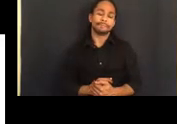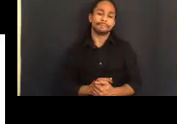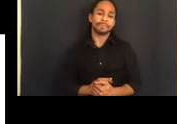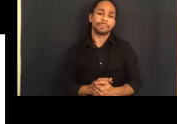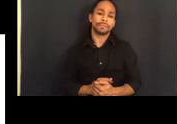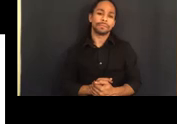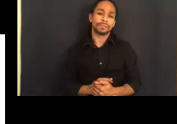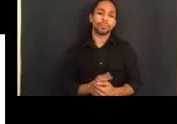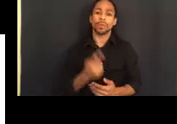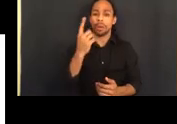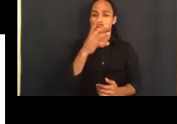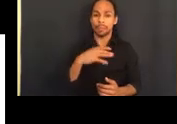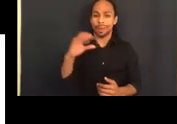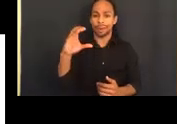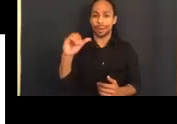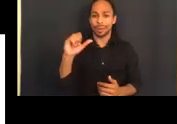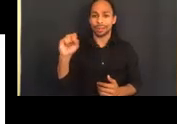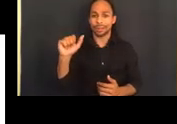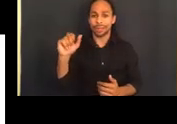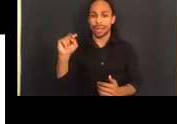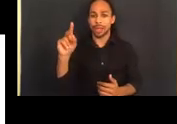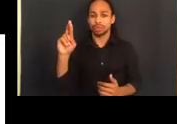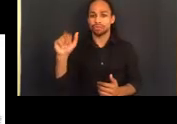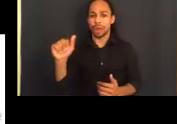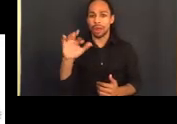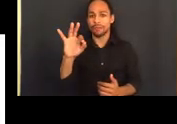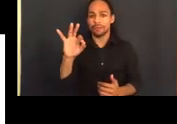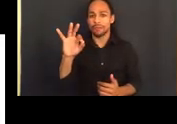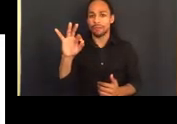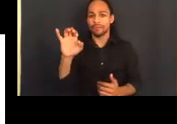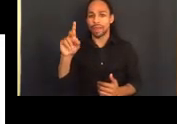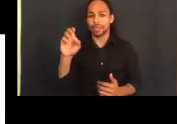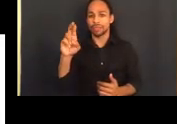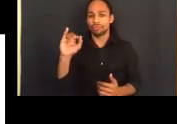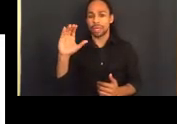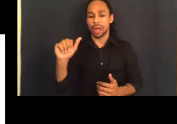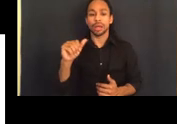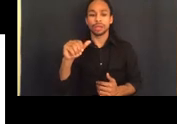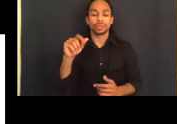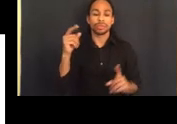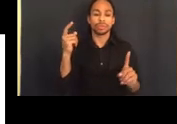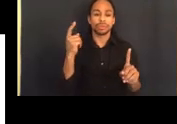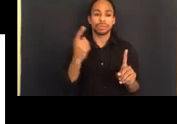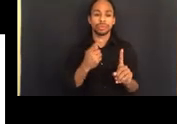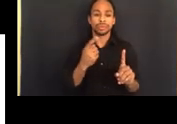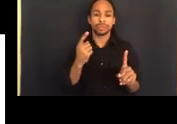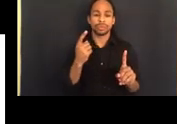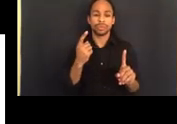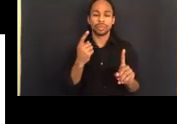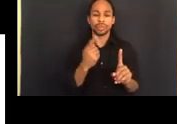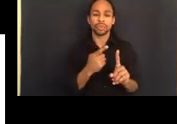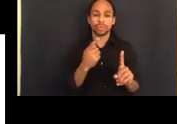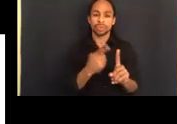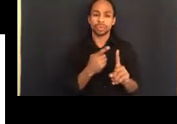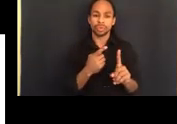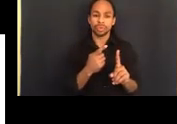Cassandra Frederica, the incoming executive director of Drug Policy Alliance, and I wrote an op-ed where we talk about some of these